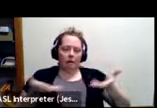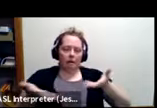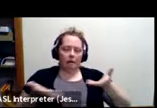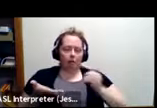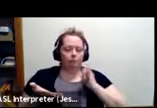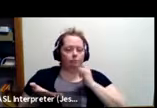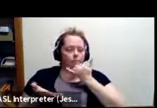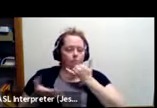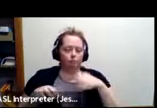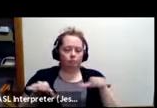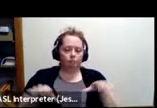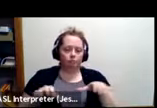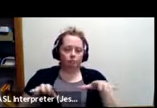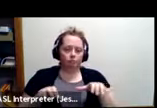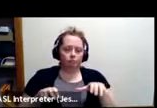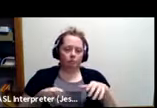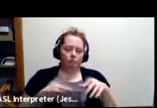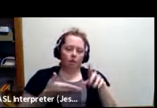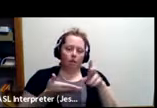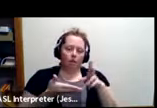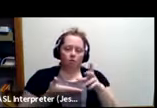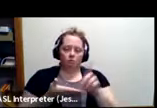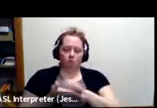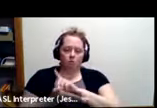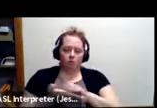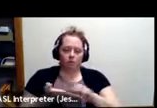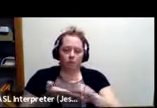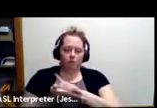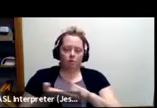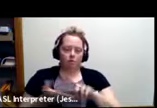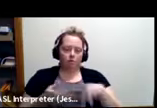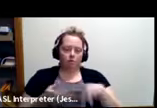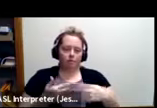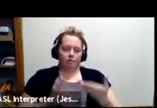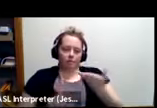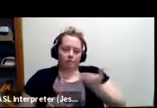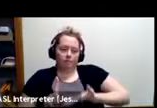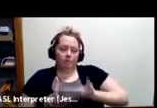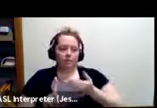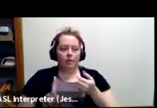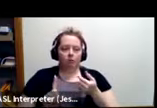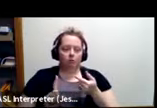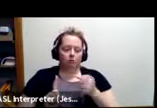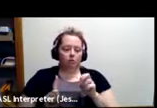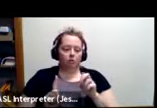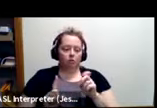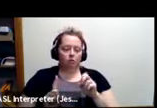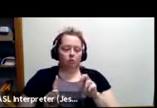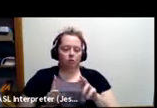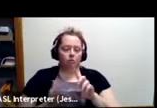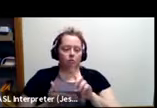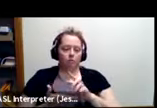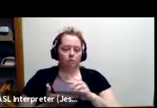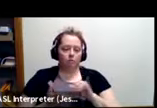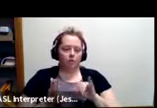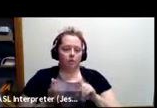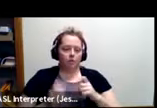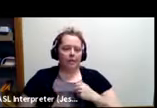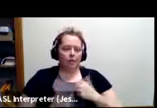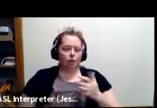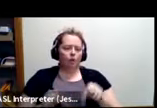gender expression could be considered illegal discrimination in the city of Pittsburgh. Just as an